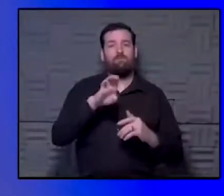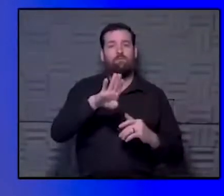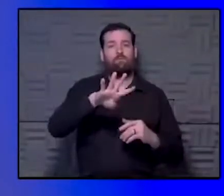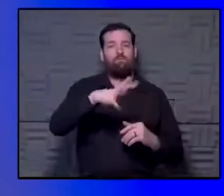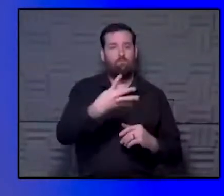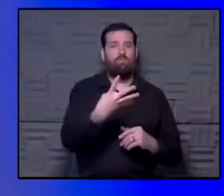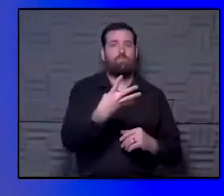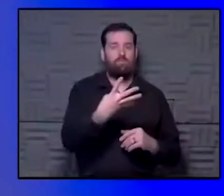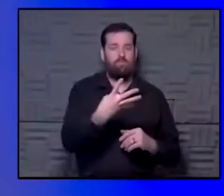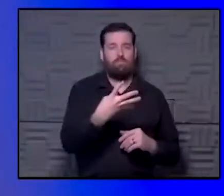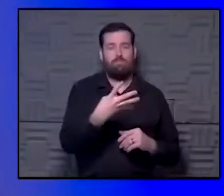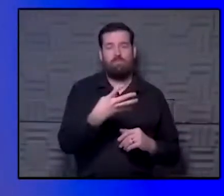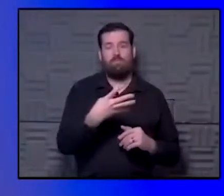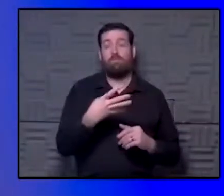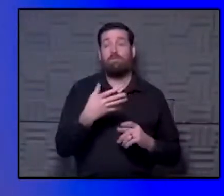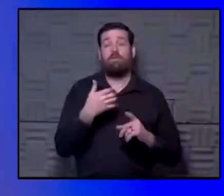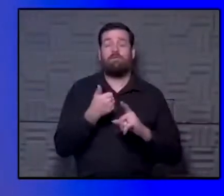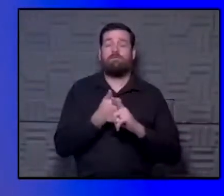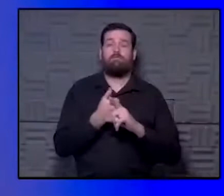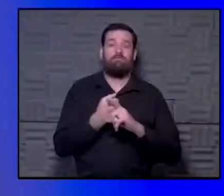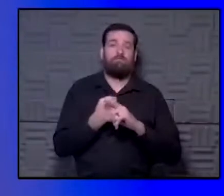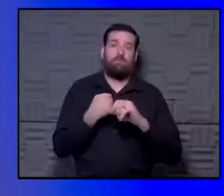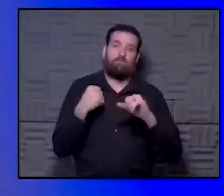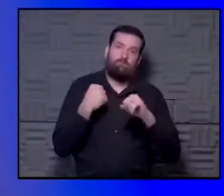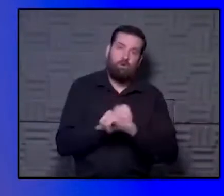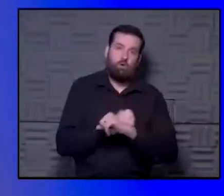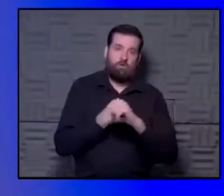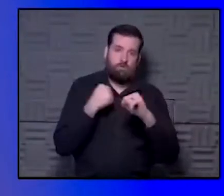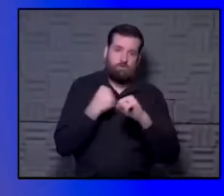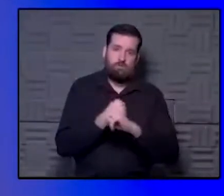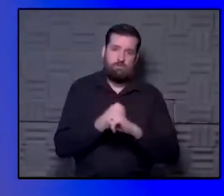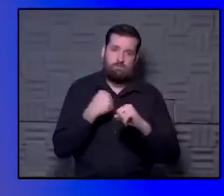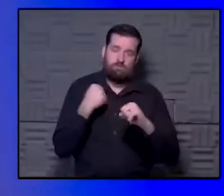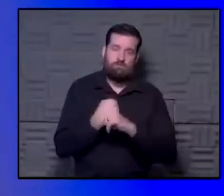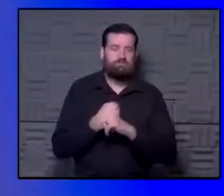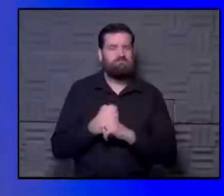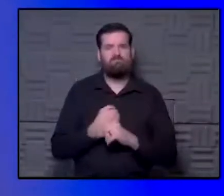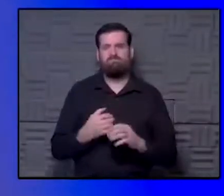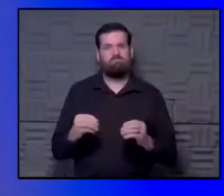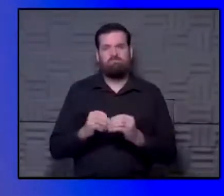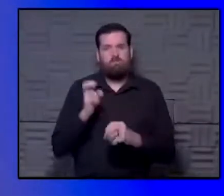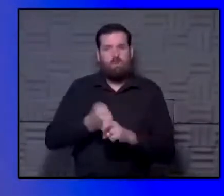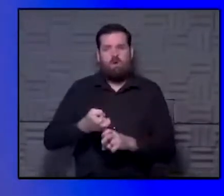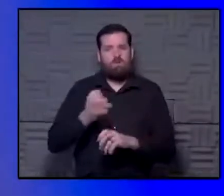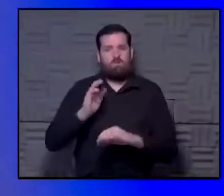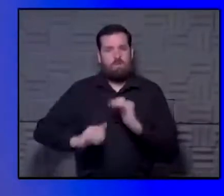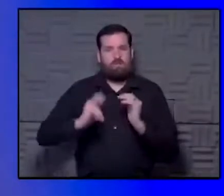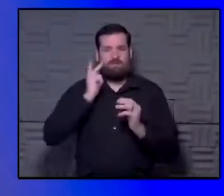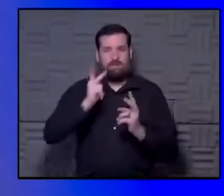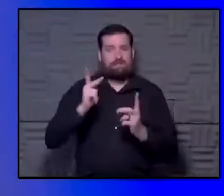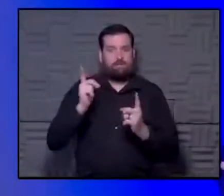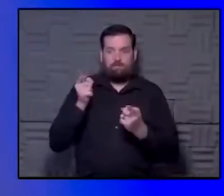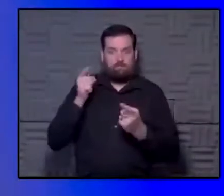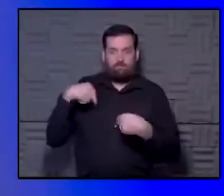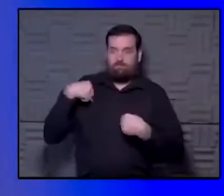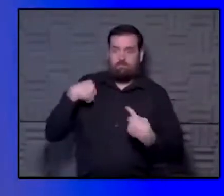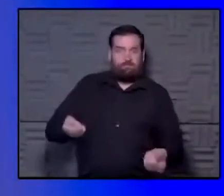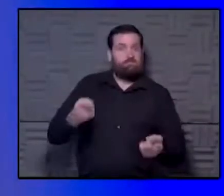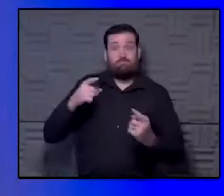4th. She fought harder than anyone I've ever seen fight other than my